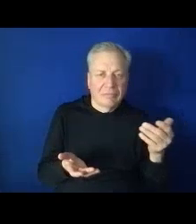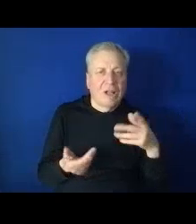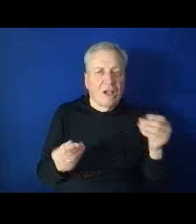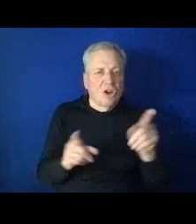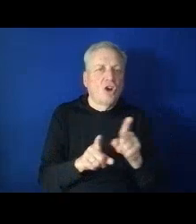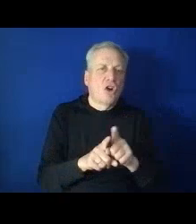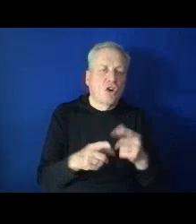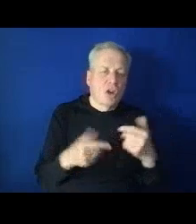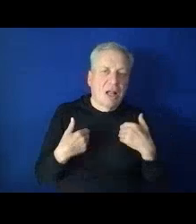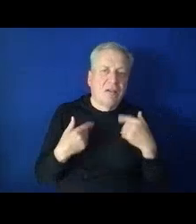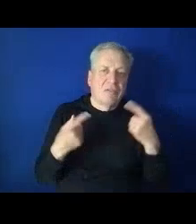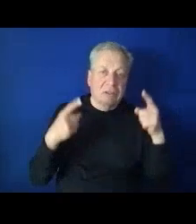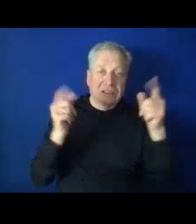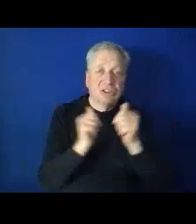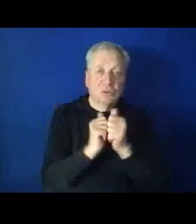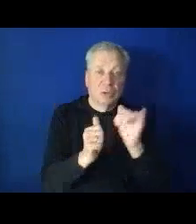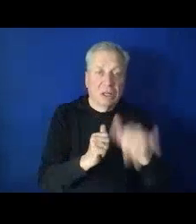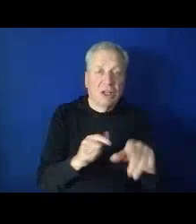of success with it.